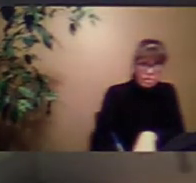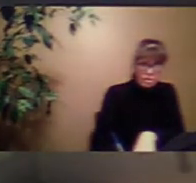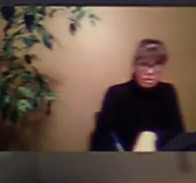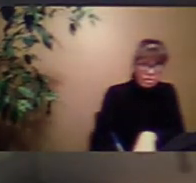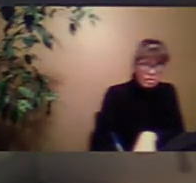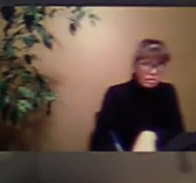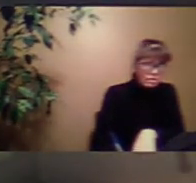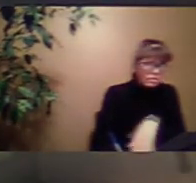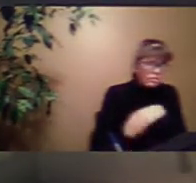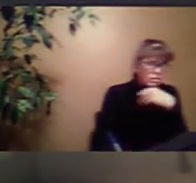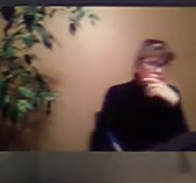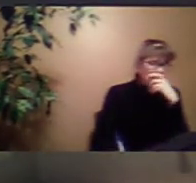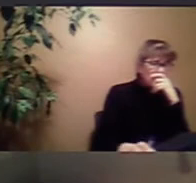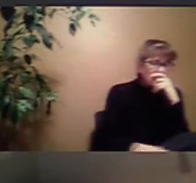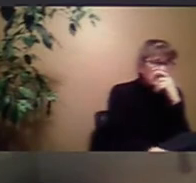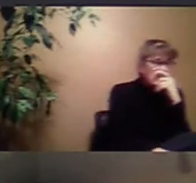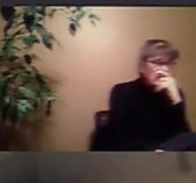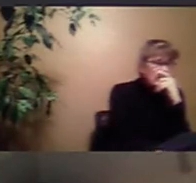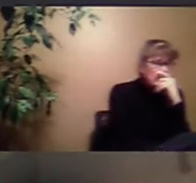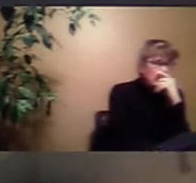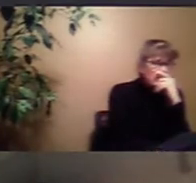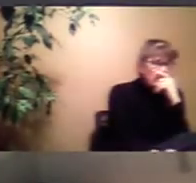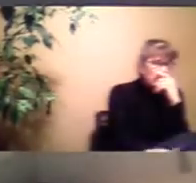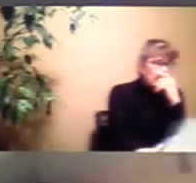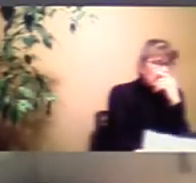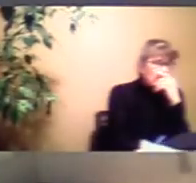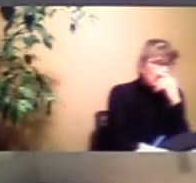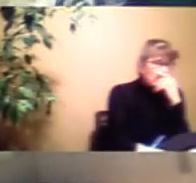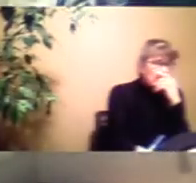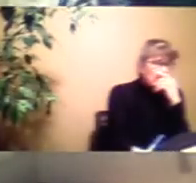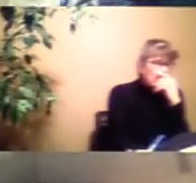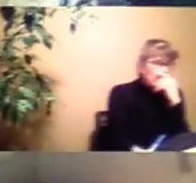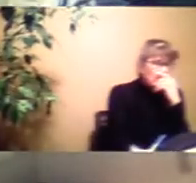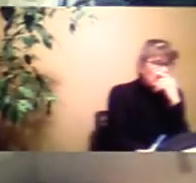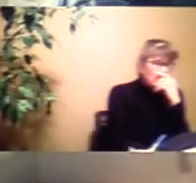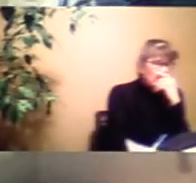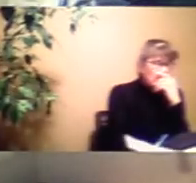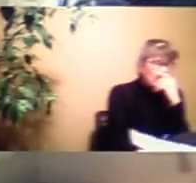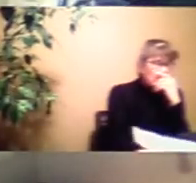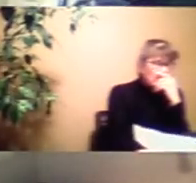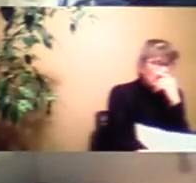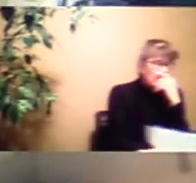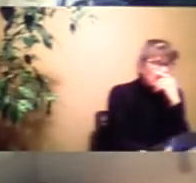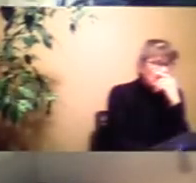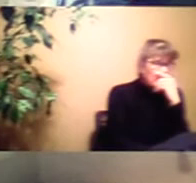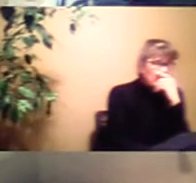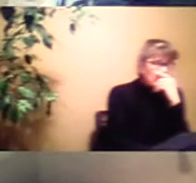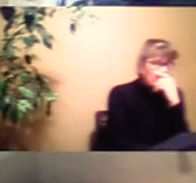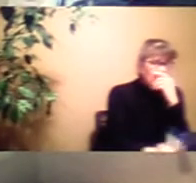That might that is, save that, the that, city money. That question is addressed on the Q&A under item number 3.